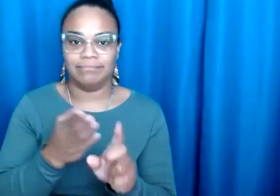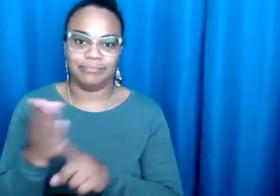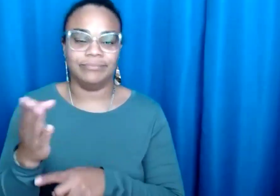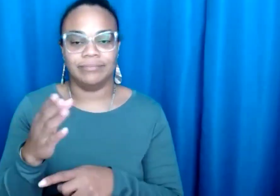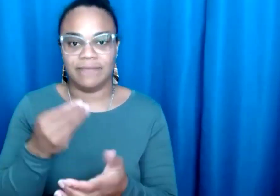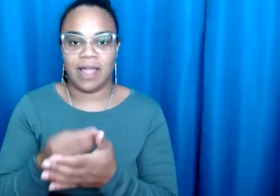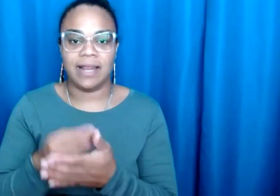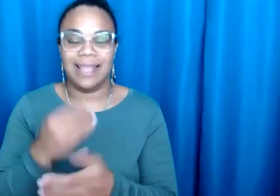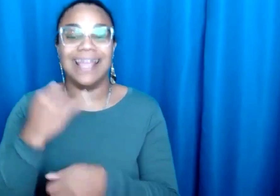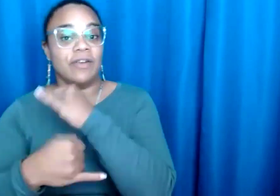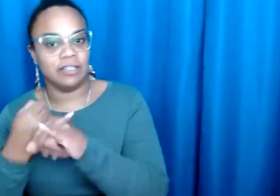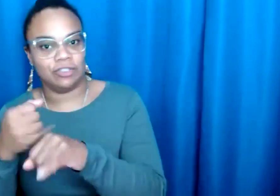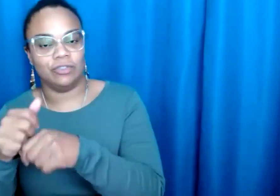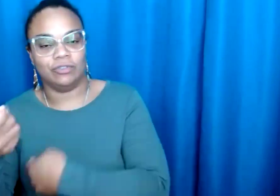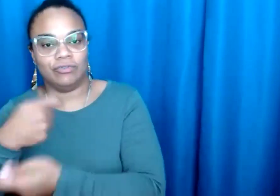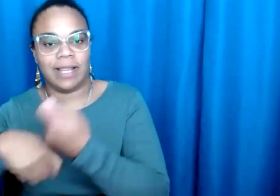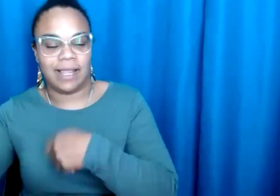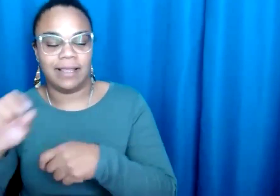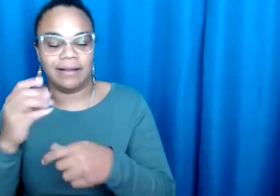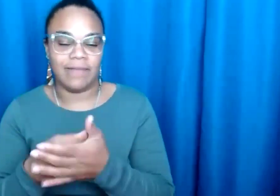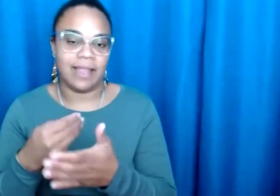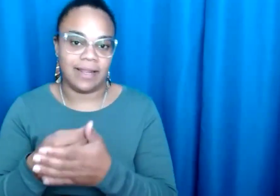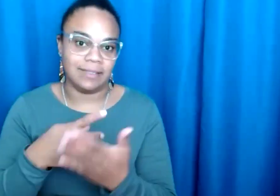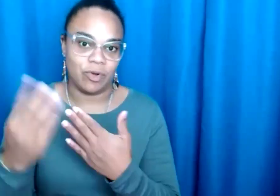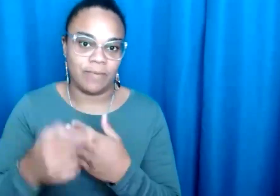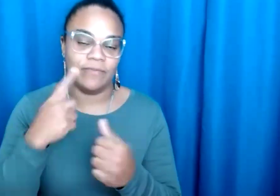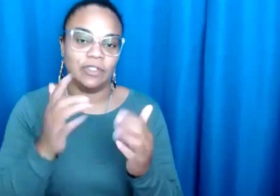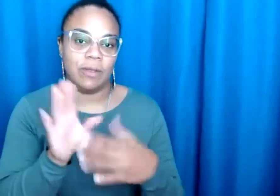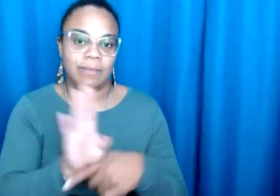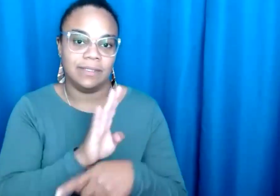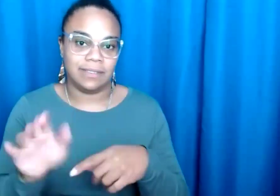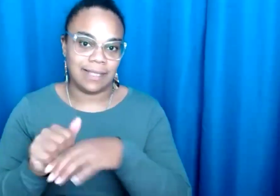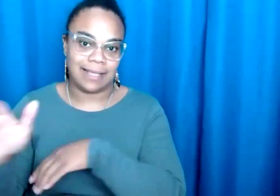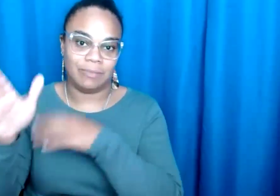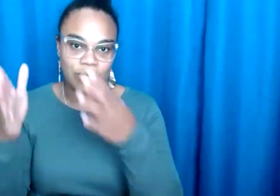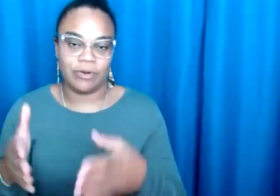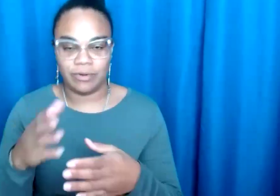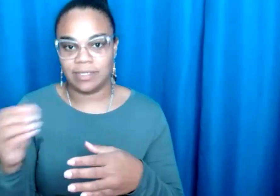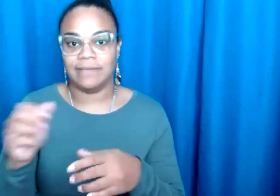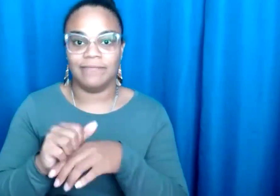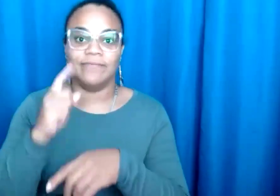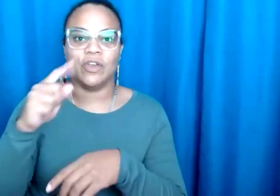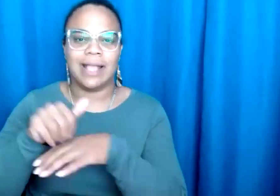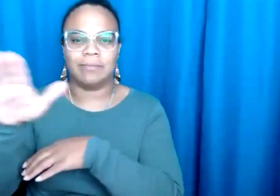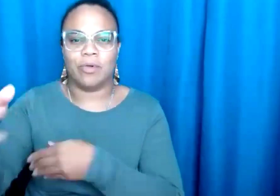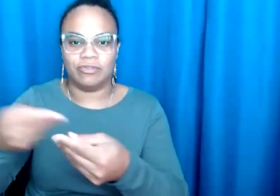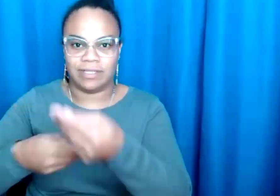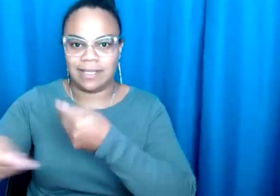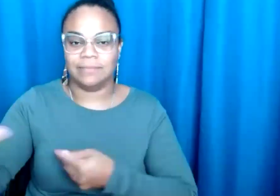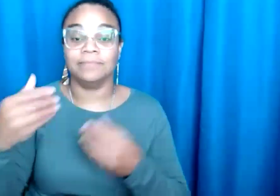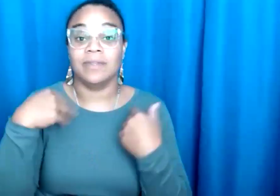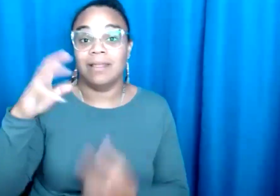trade finance programs for small business exporters and for export transactions. We have the Export